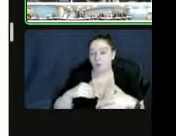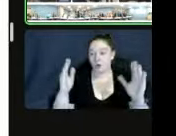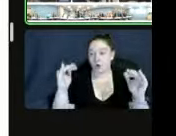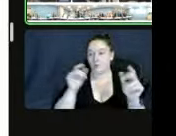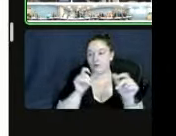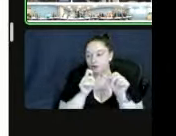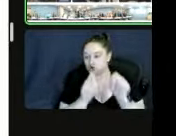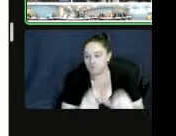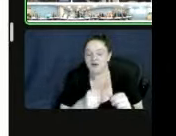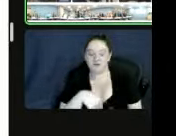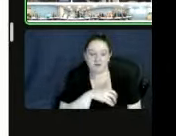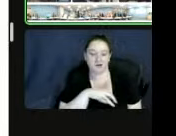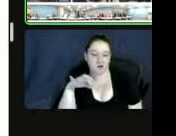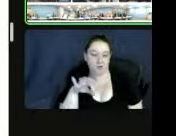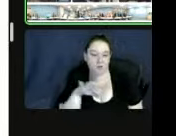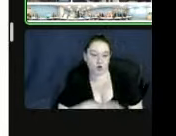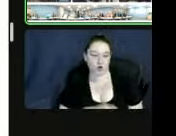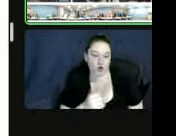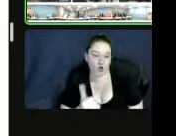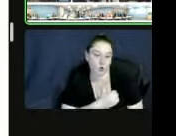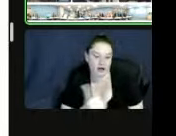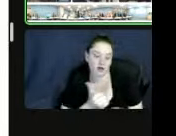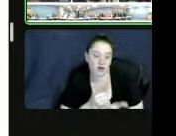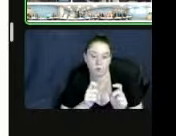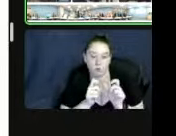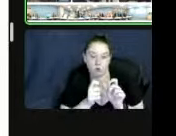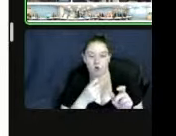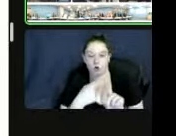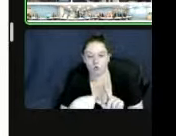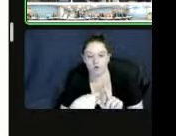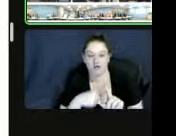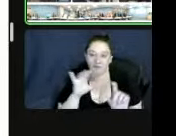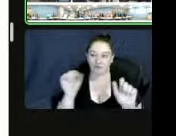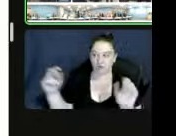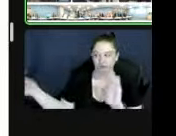and have a good financial picture to talk to the credit agency about.